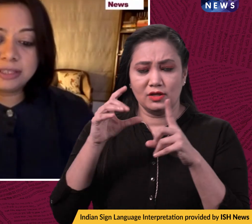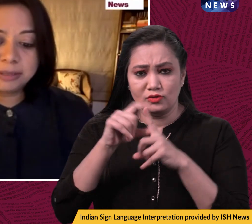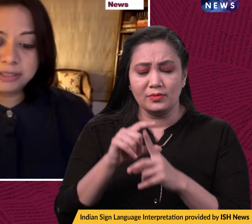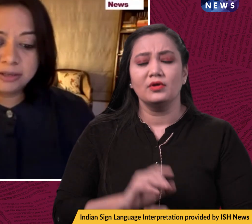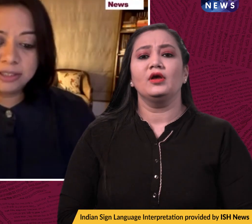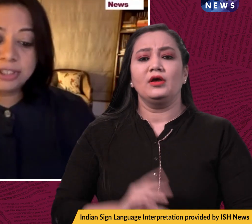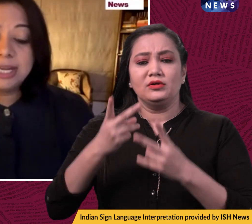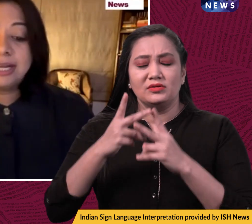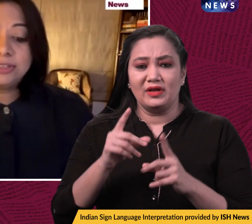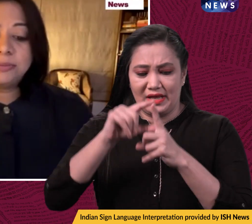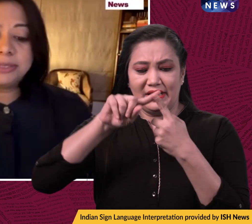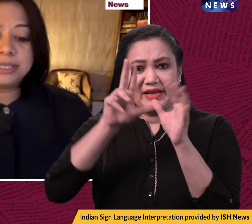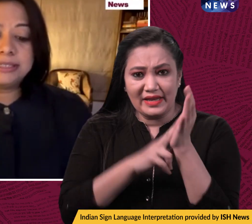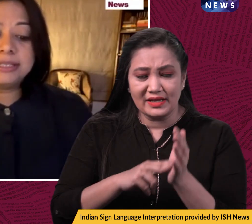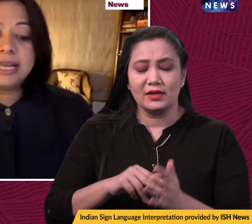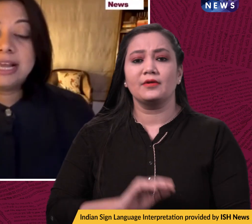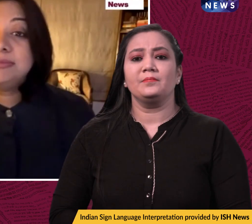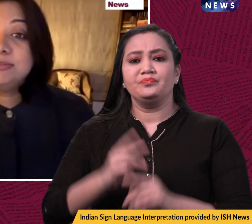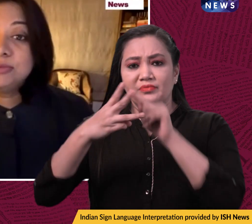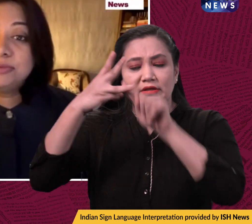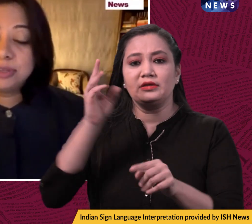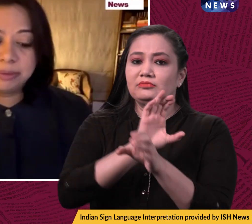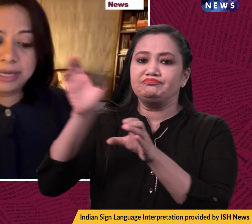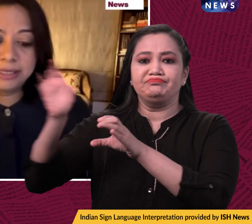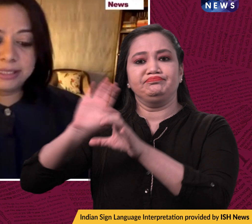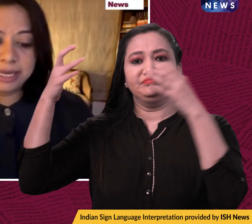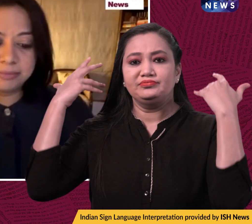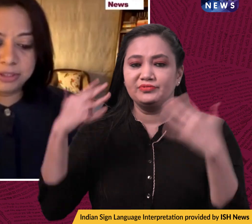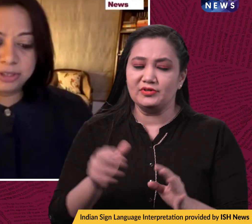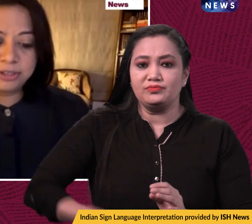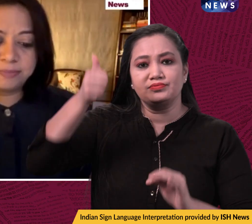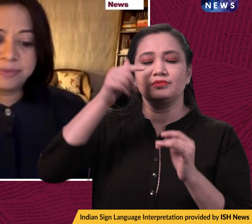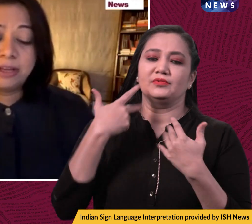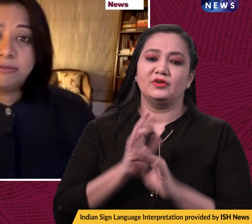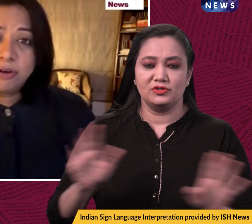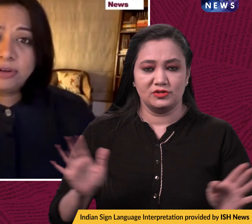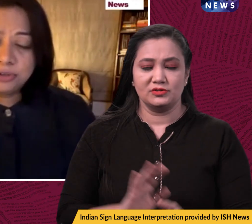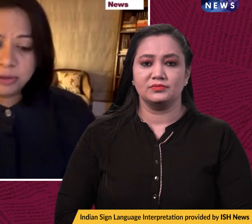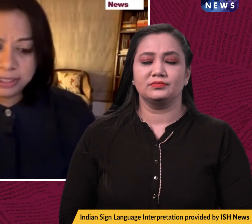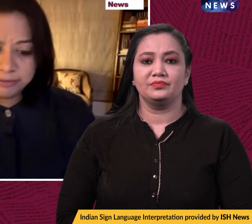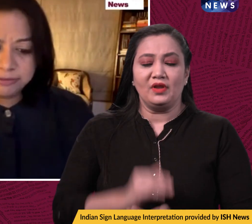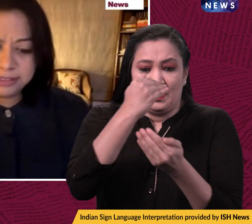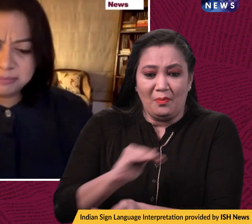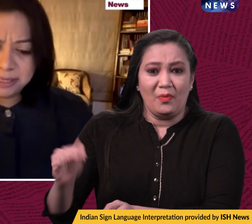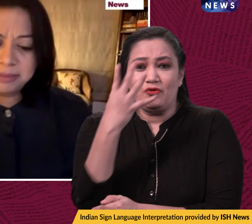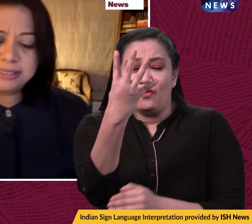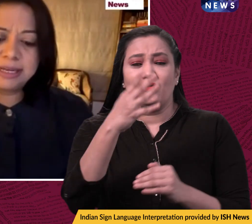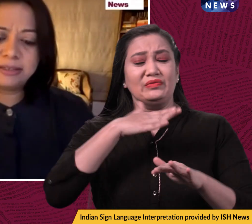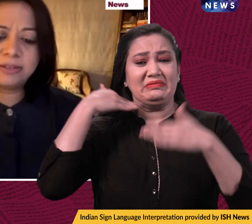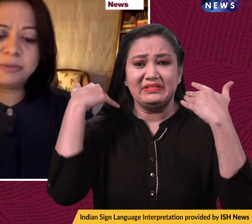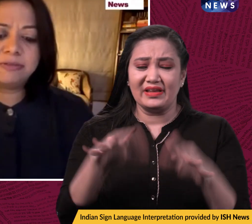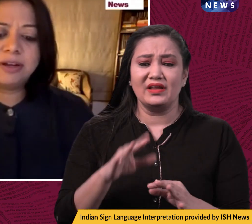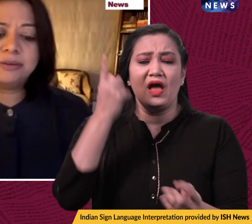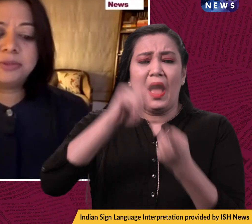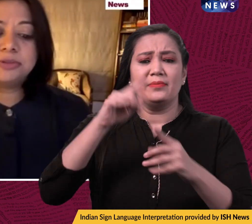of the Gandhi Medical College and the Superintendent have been removed by the administration. 4 newborn infants, babies, died